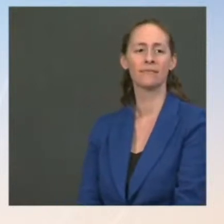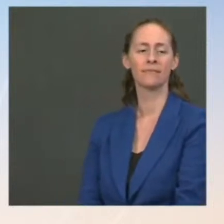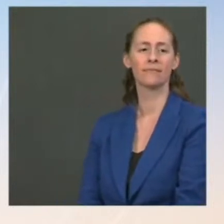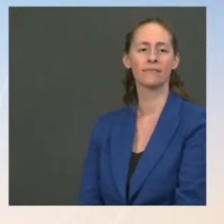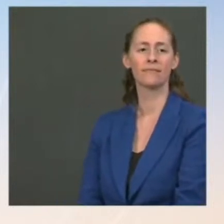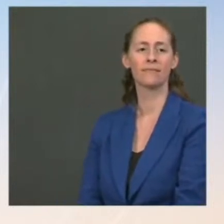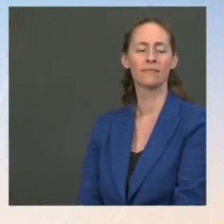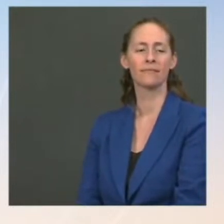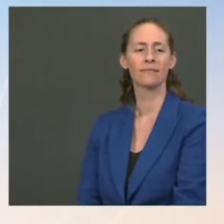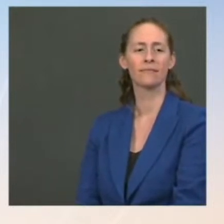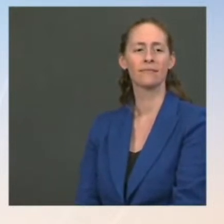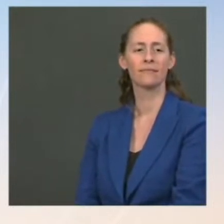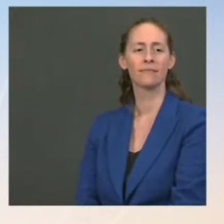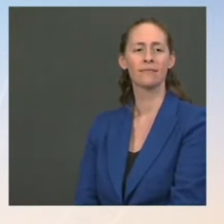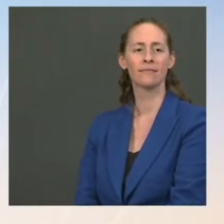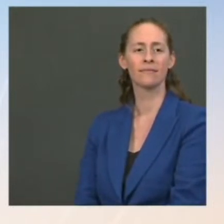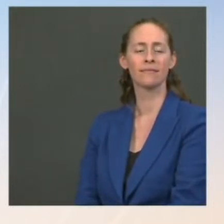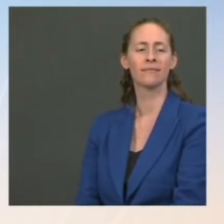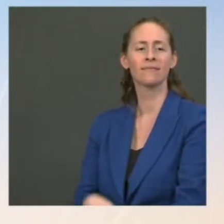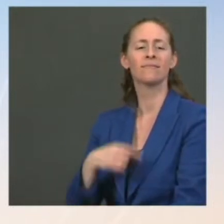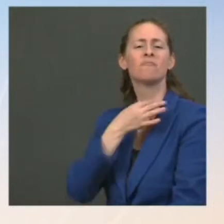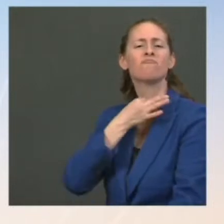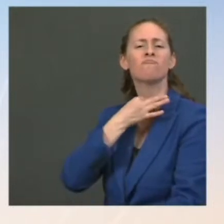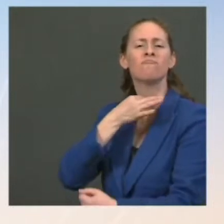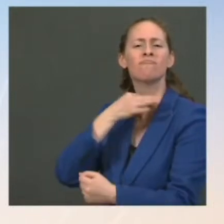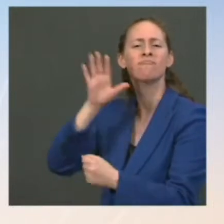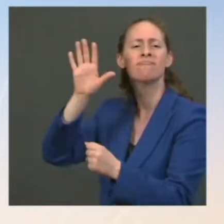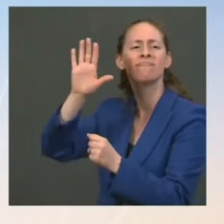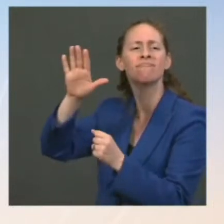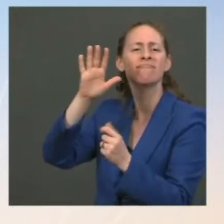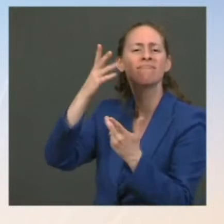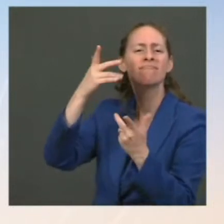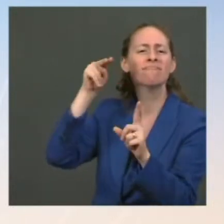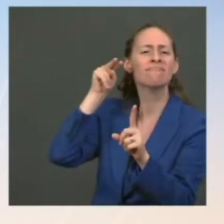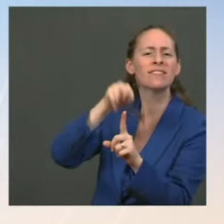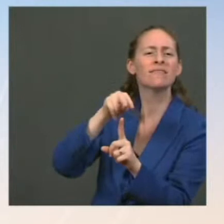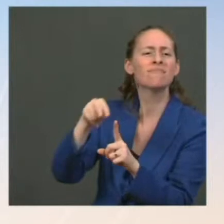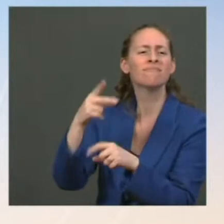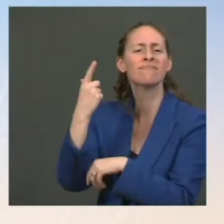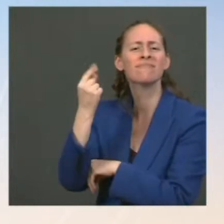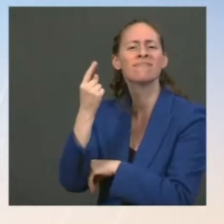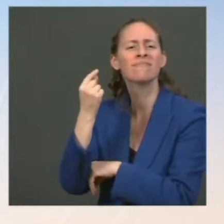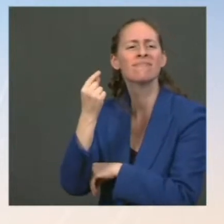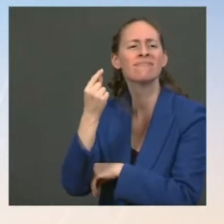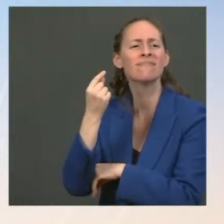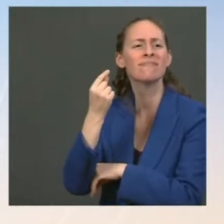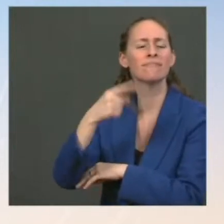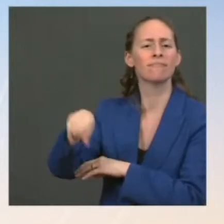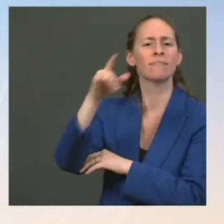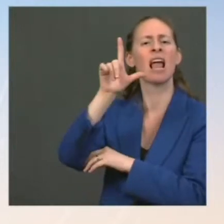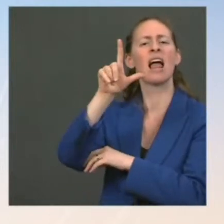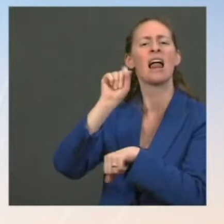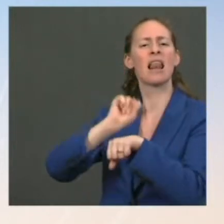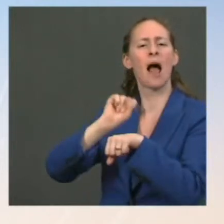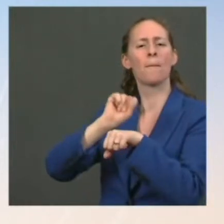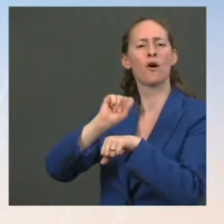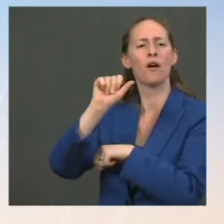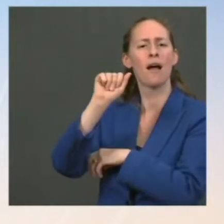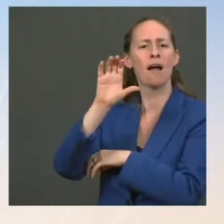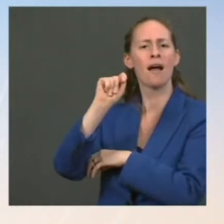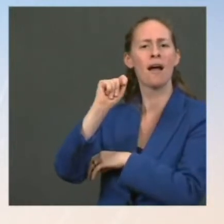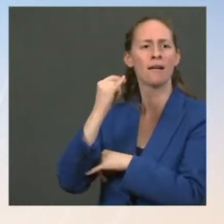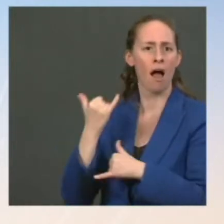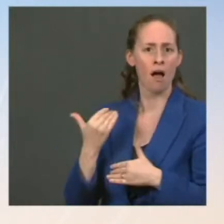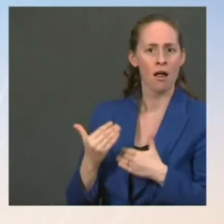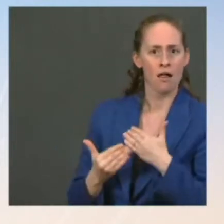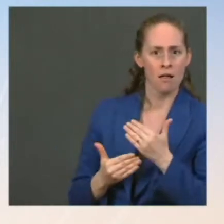specific position on the Uyghur Forced Labor Prevention Act that passed the Senate and is awaiting consideration in the House? And